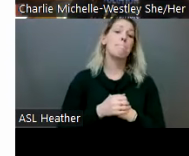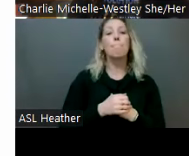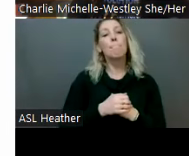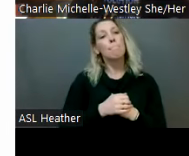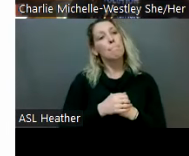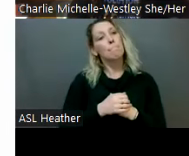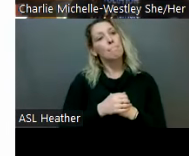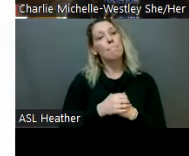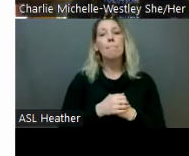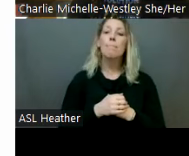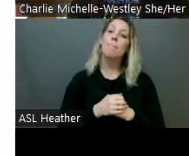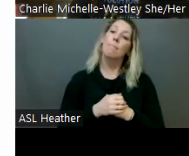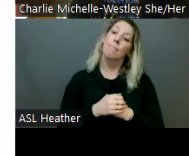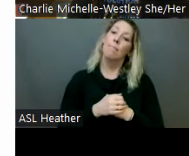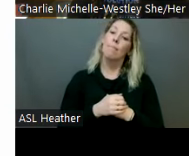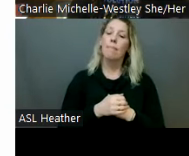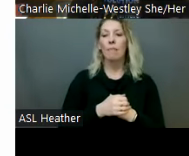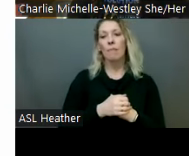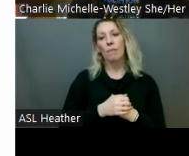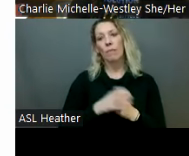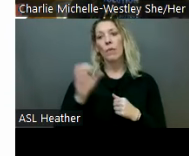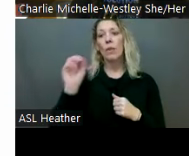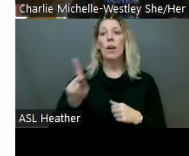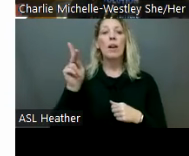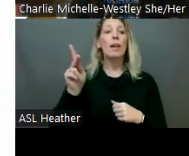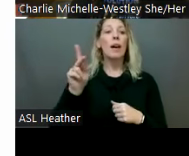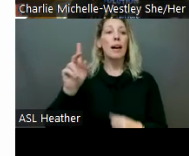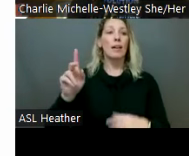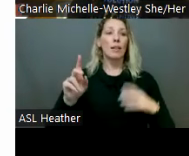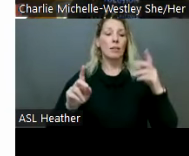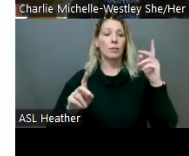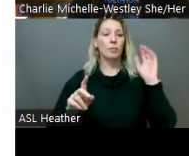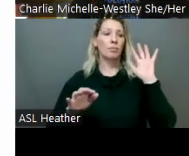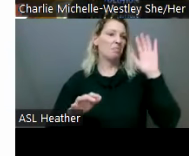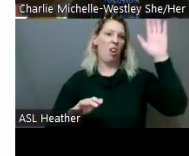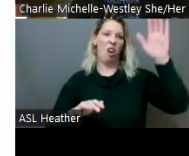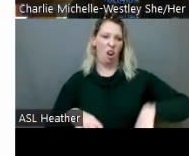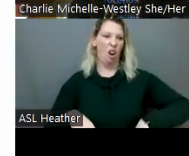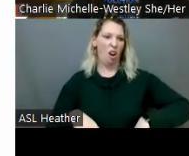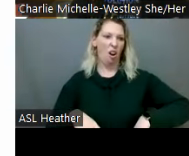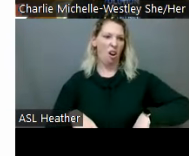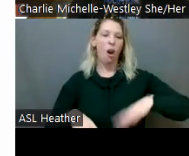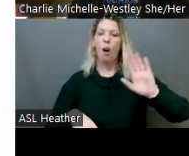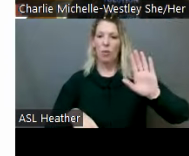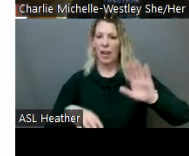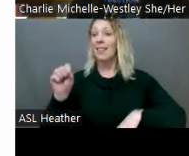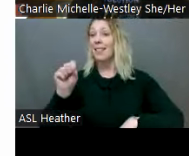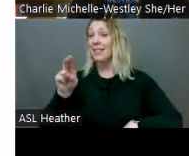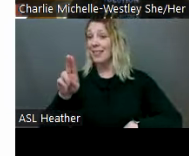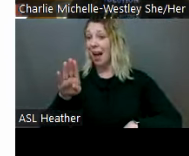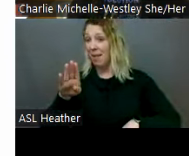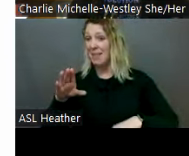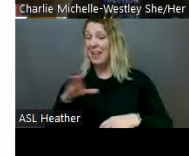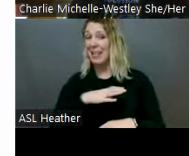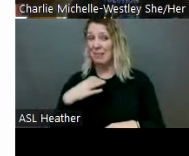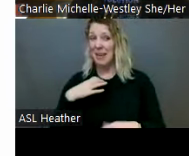I'm watching Co-Chair Oriana Bauer. All right, K through O, we'll do all in. O is something, by the way, subcommittee members,